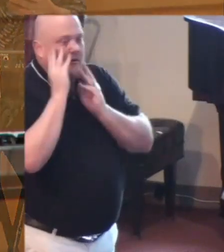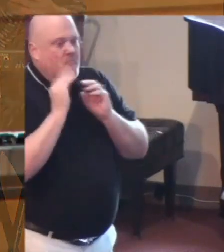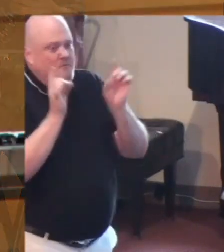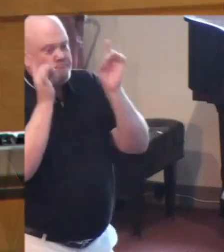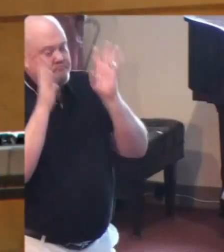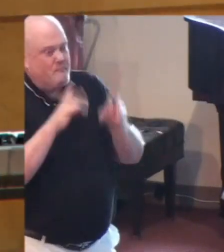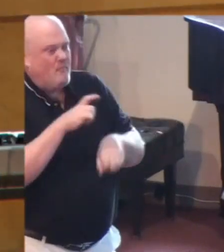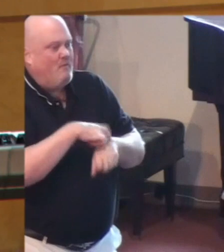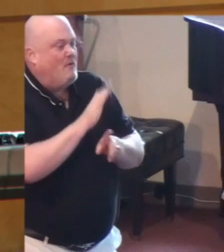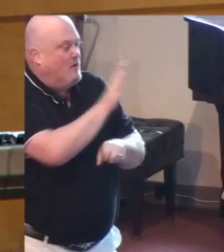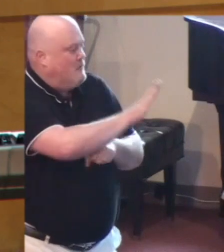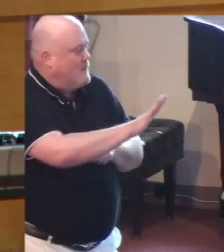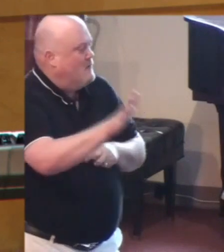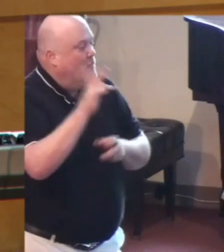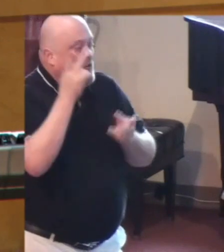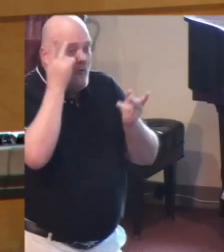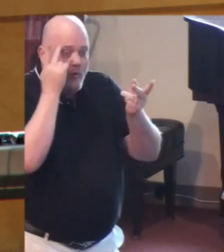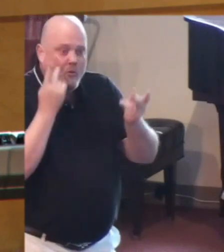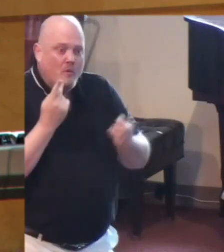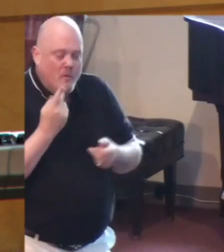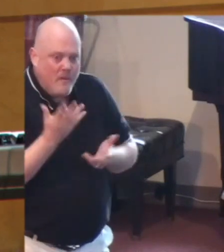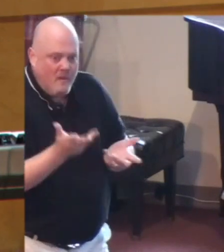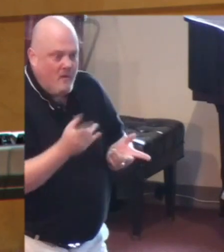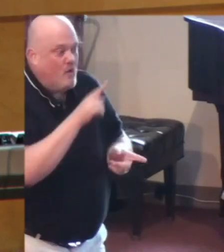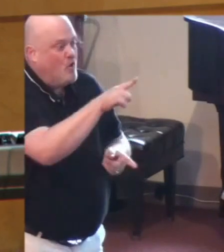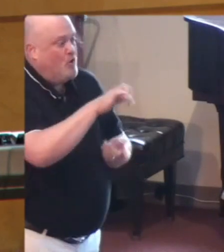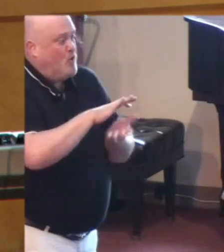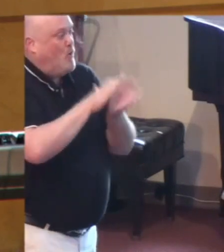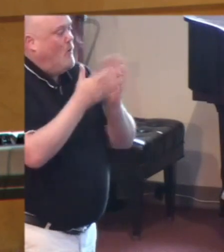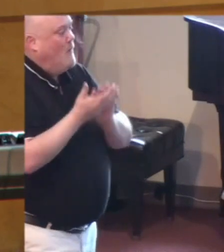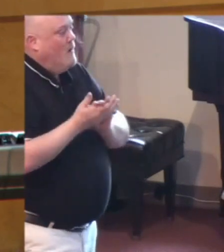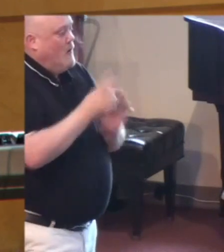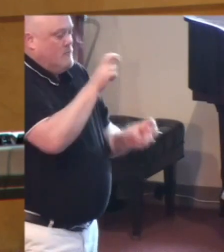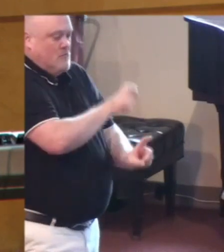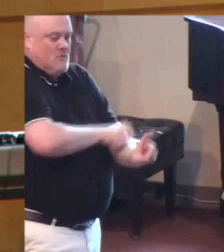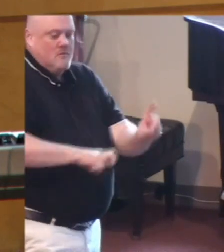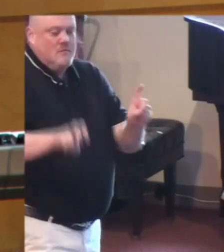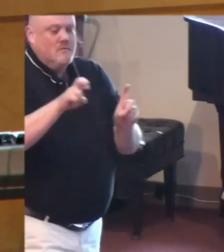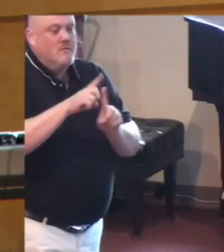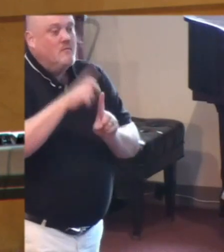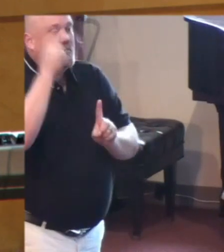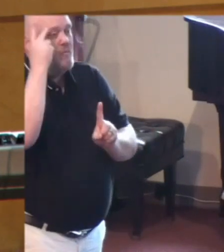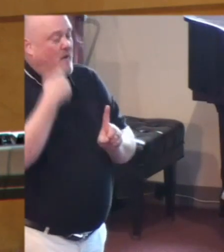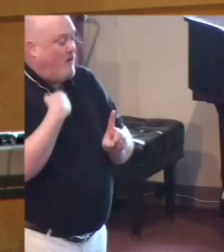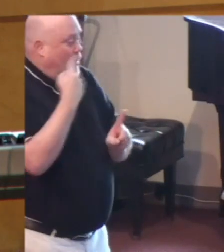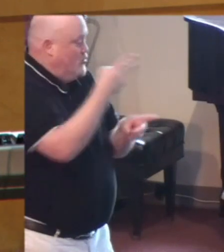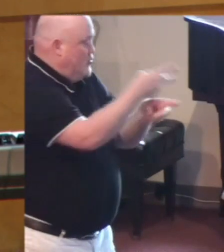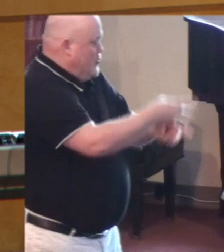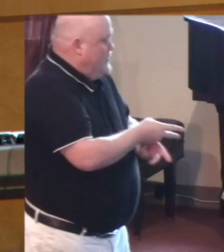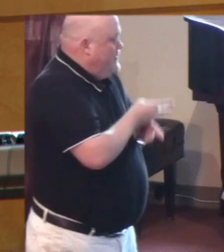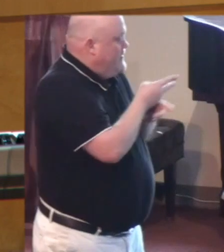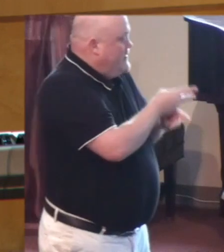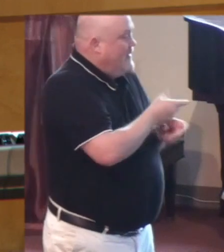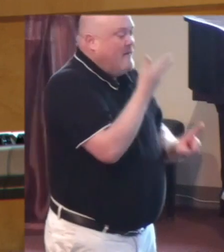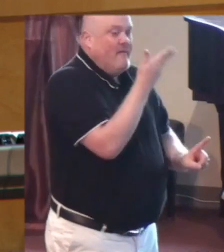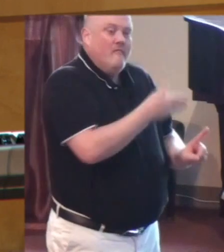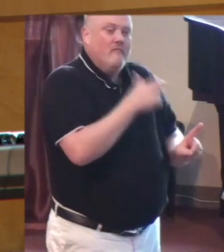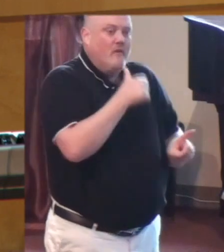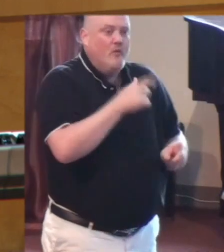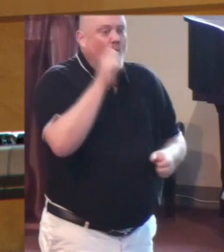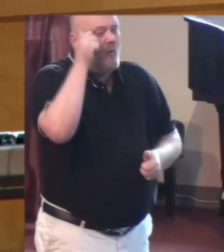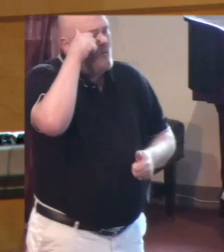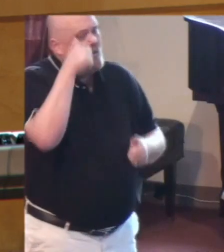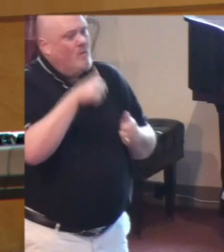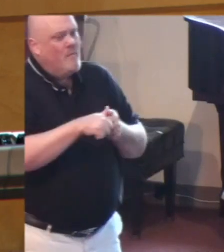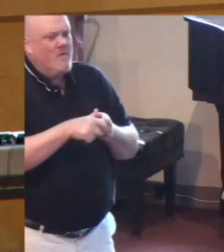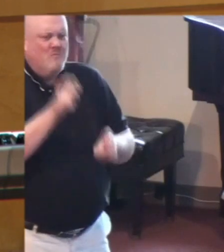parents now, if you have become the parent and they the child, If they are not who they were, and you